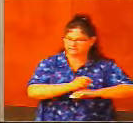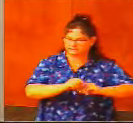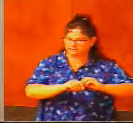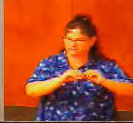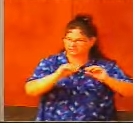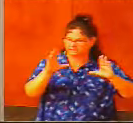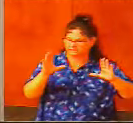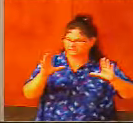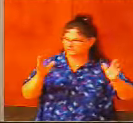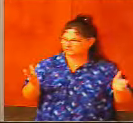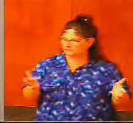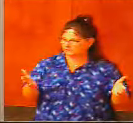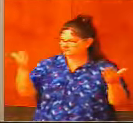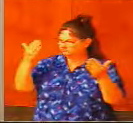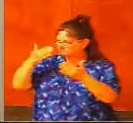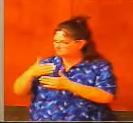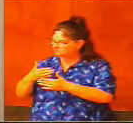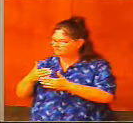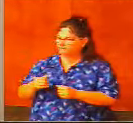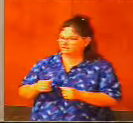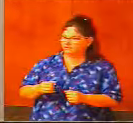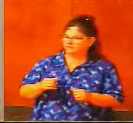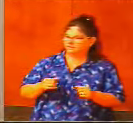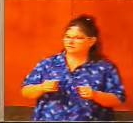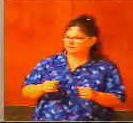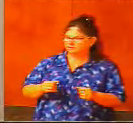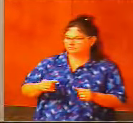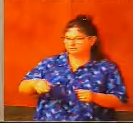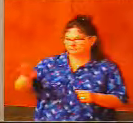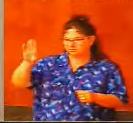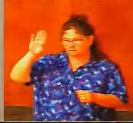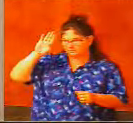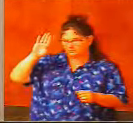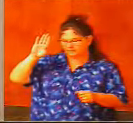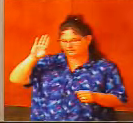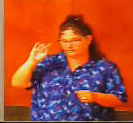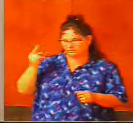For example, Barabbas was just a man.